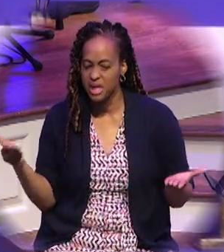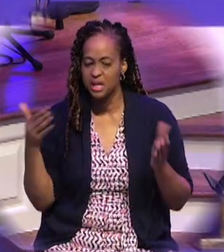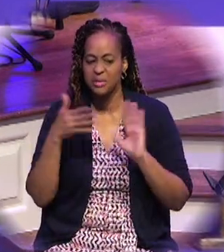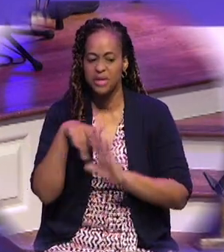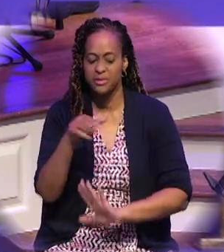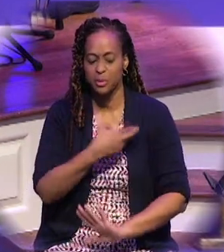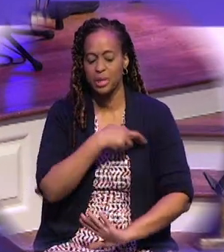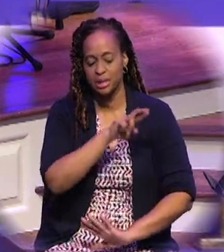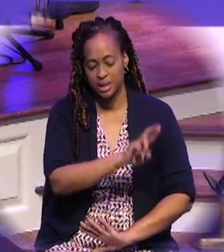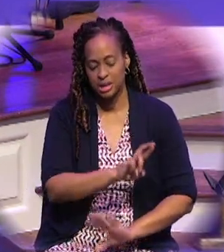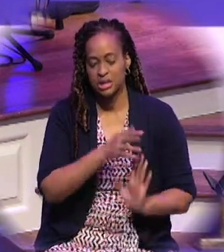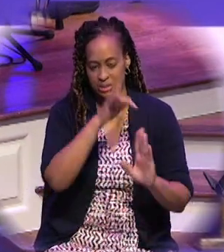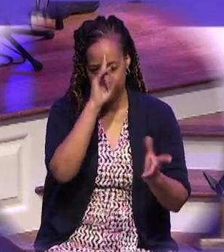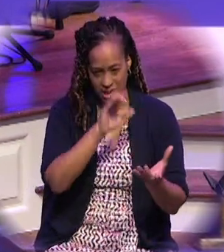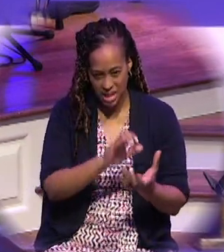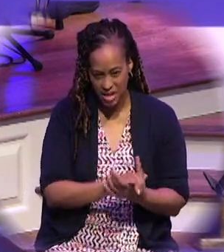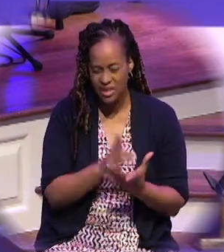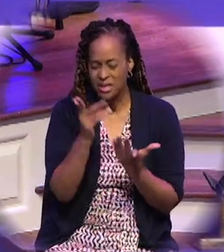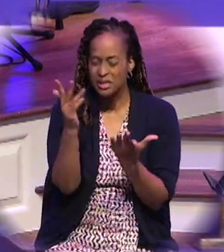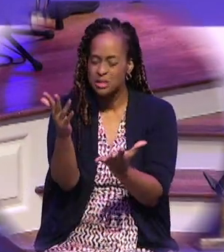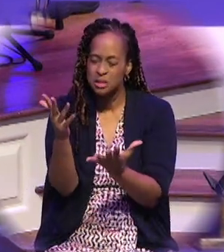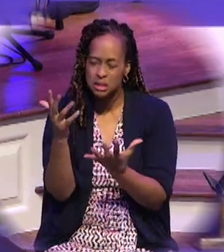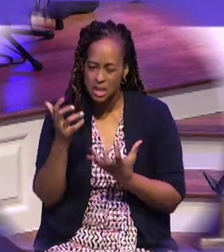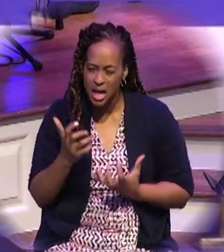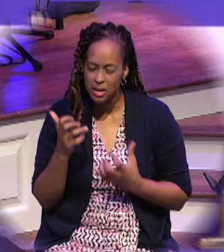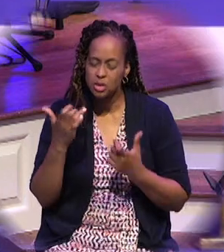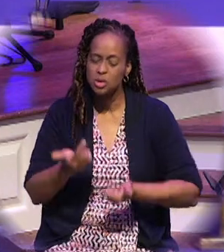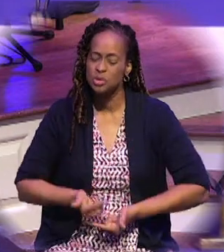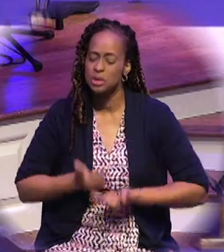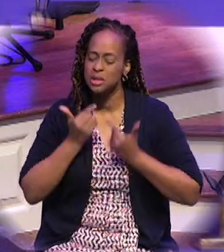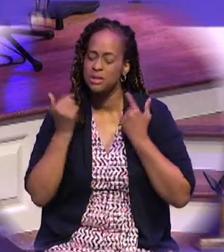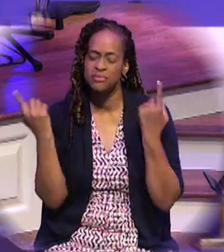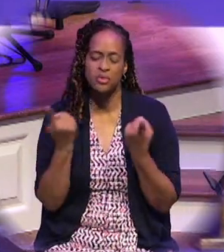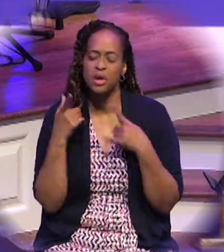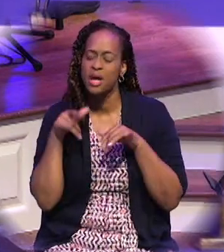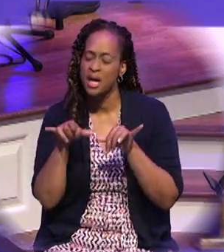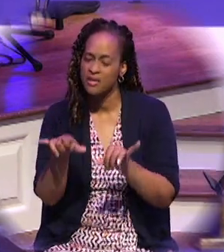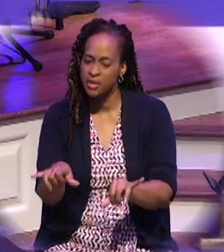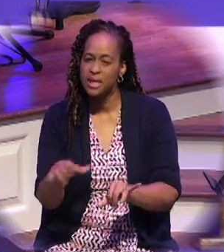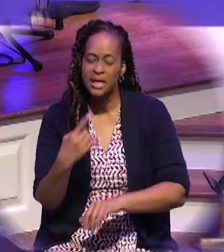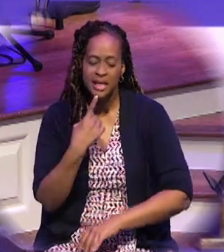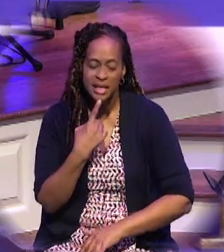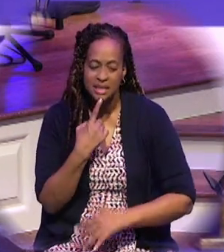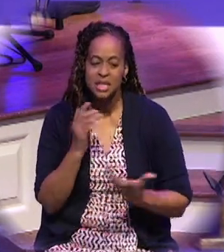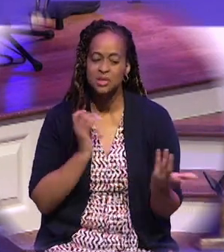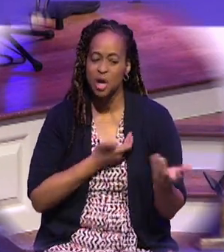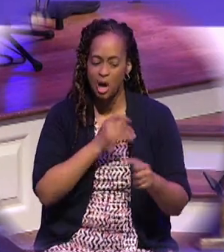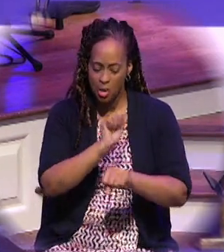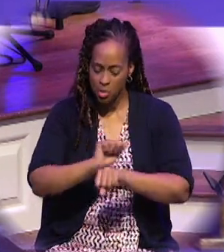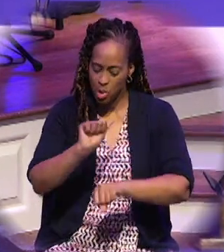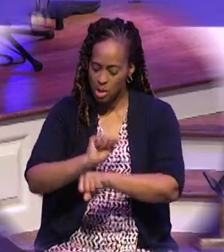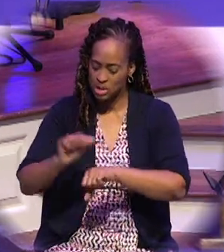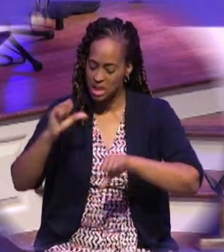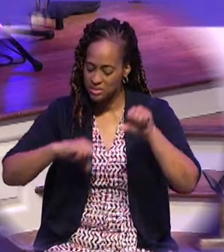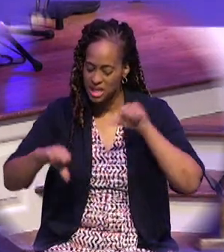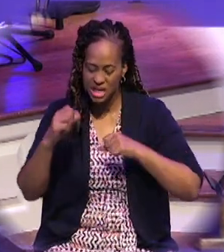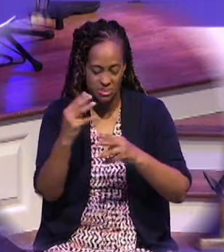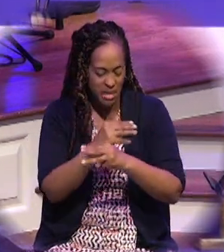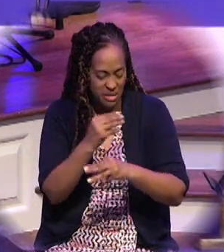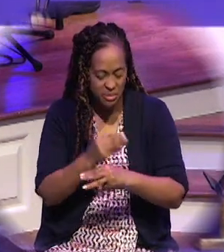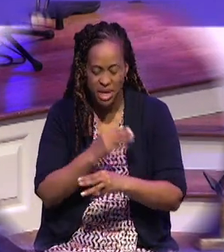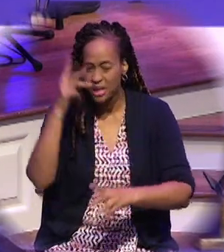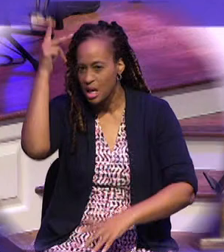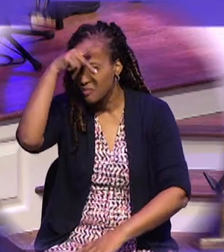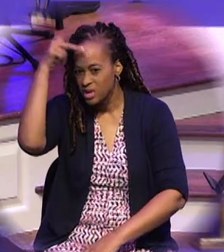religious fall for, this desire to live forever. But he says, look, our works of science, mathematics,